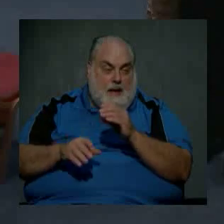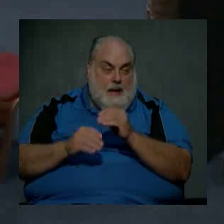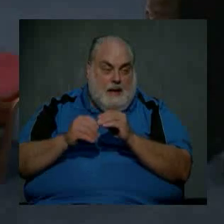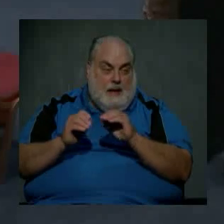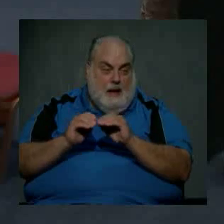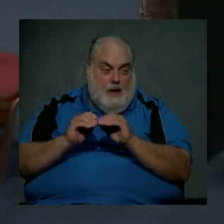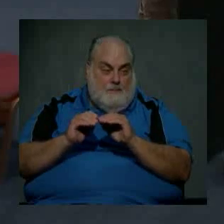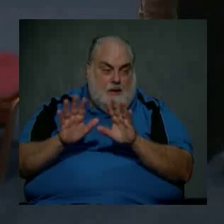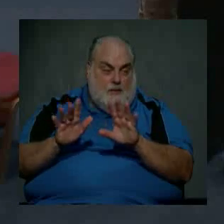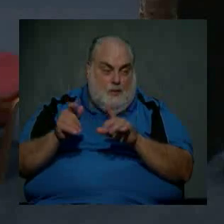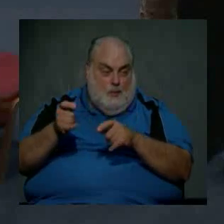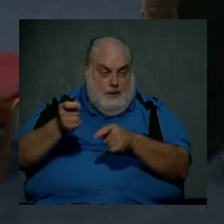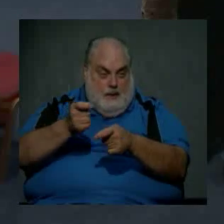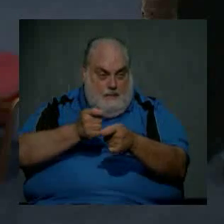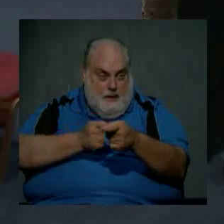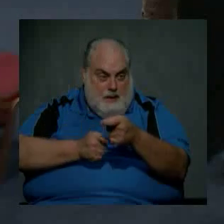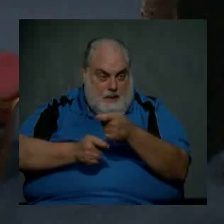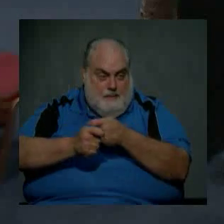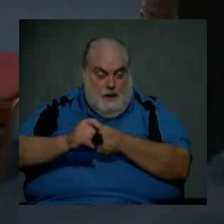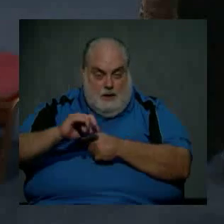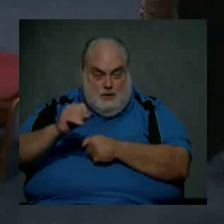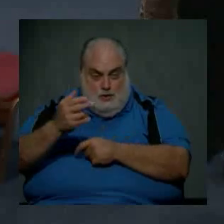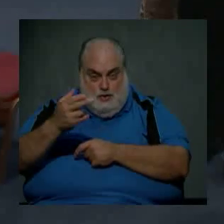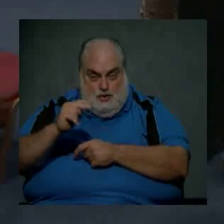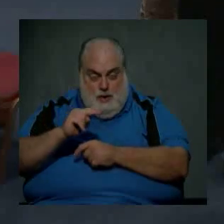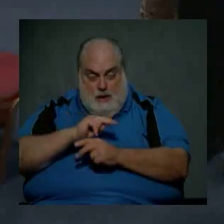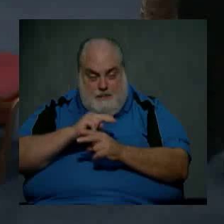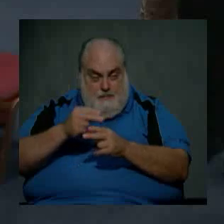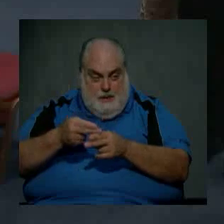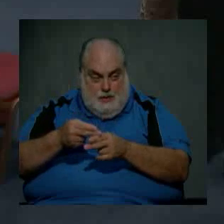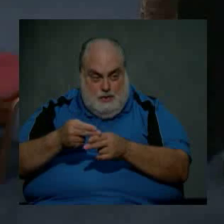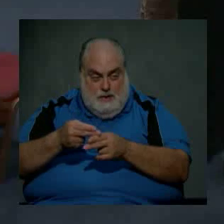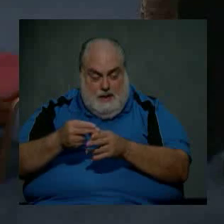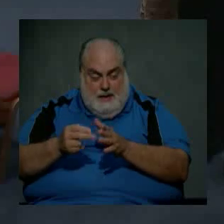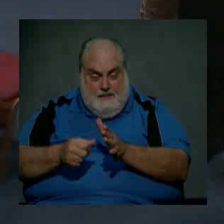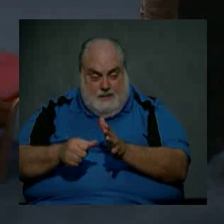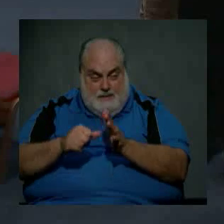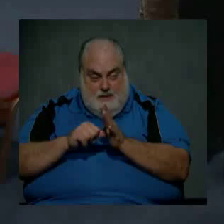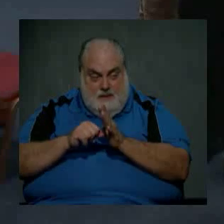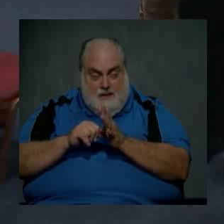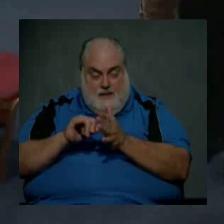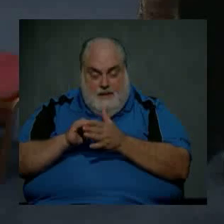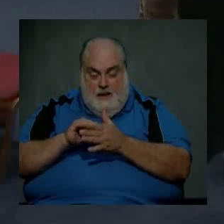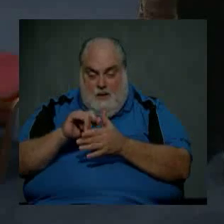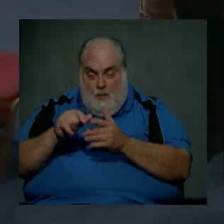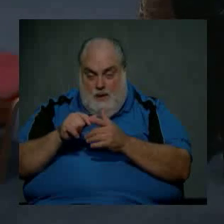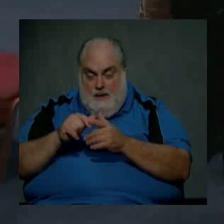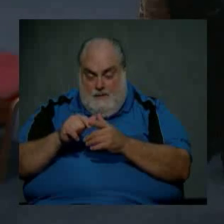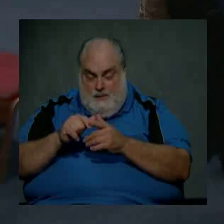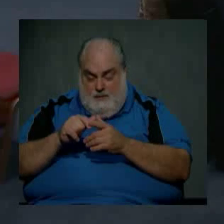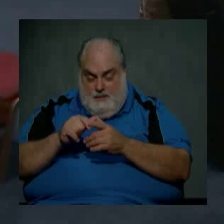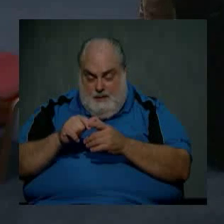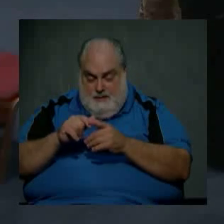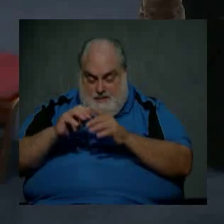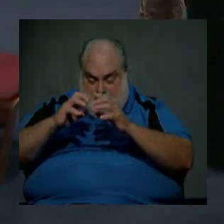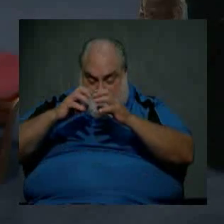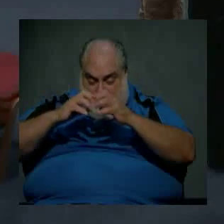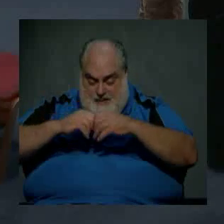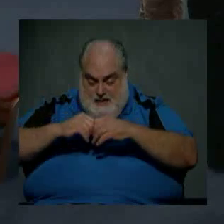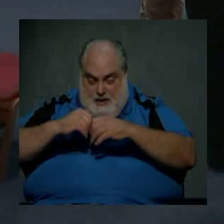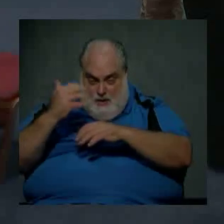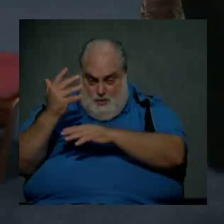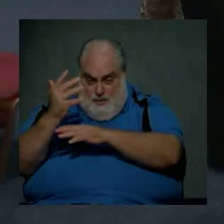the replacement. And John did mention and emphasize that when they take down a tree, they replace a tree. I think one